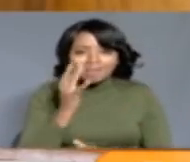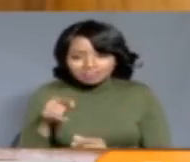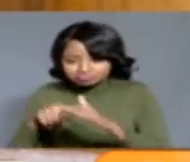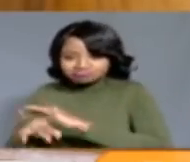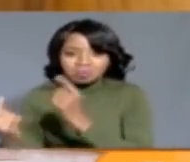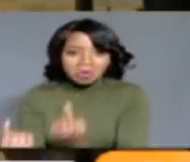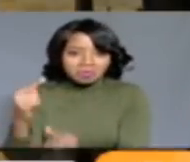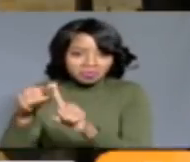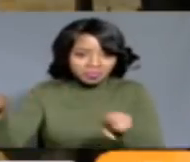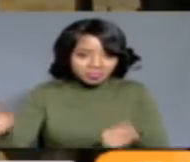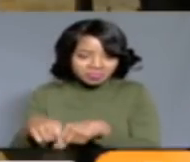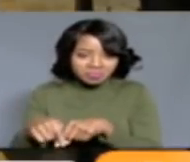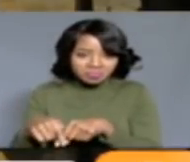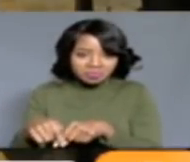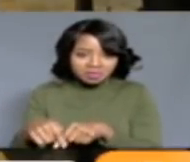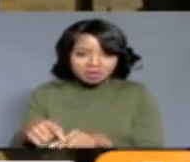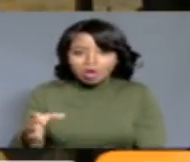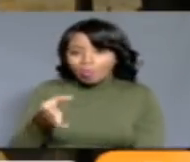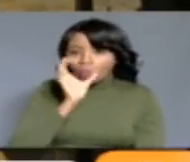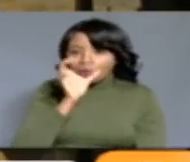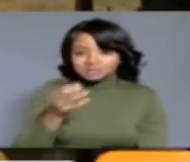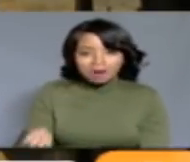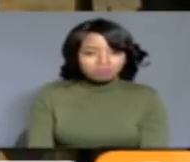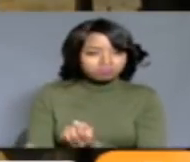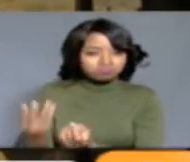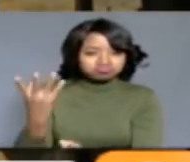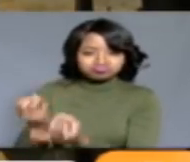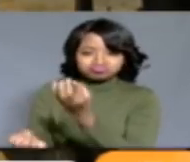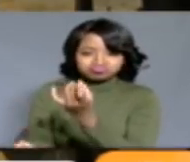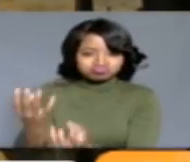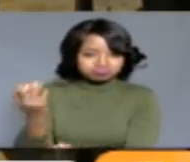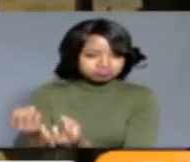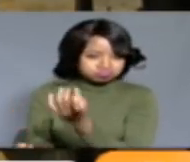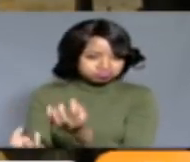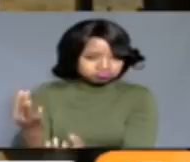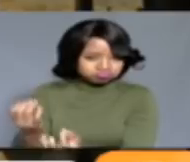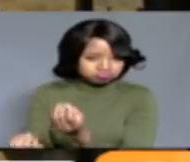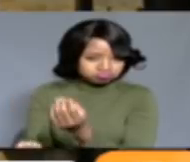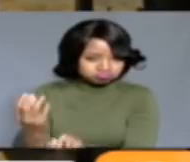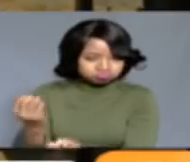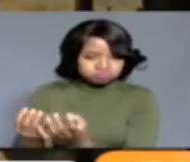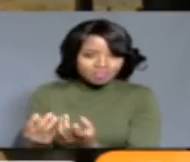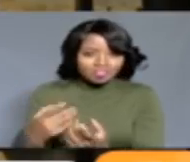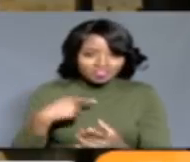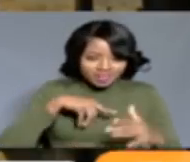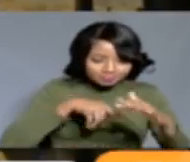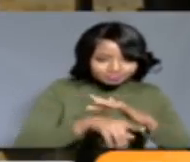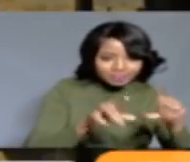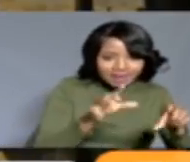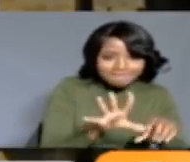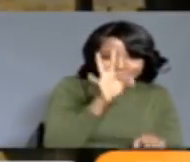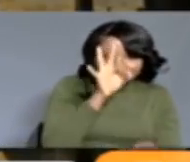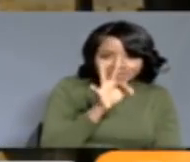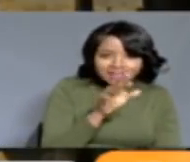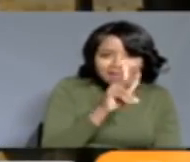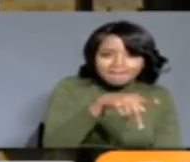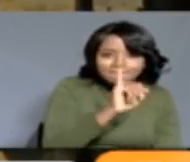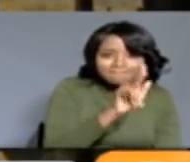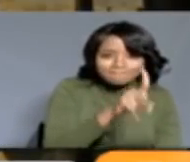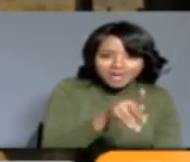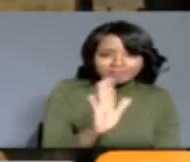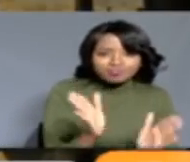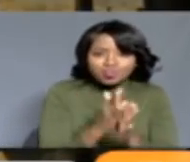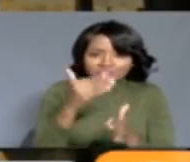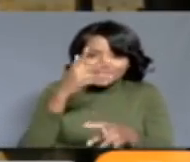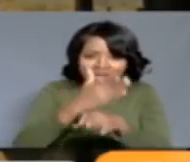kwa electronic jug, wakona chemsha maji, akendia pipe na kisu. Kisu